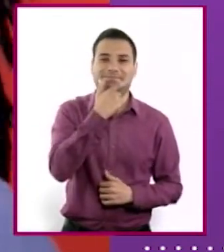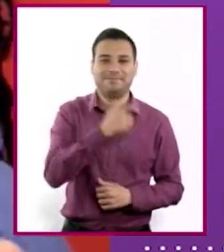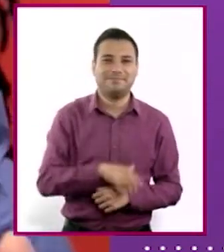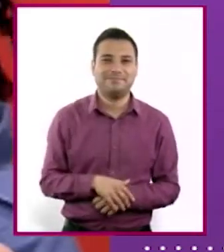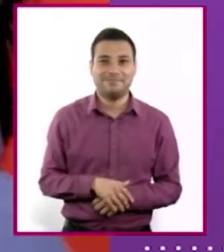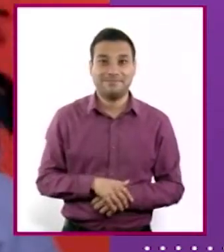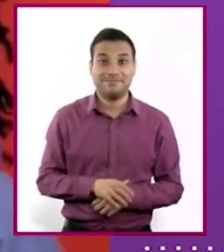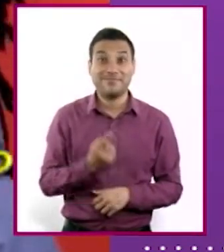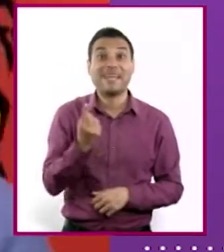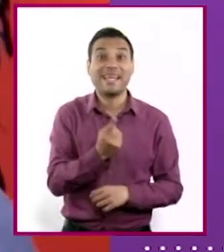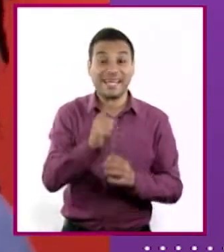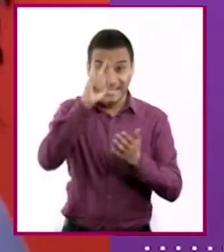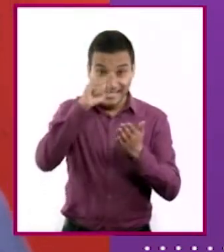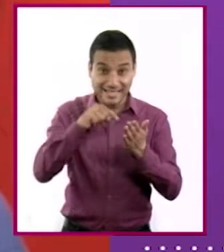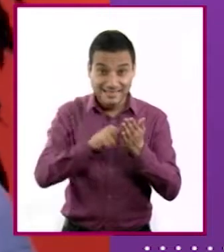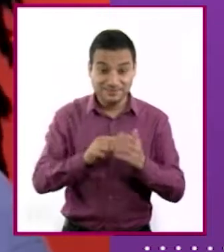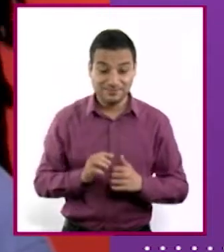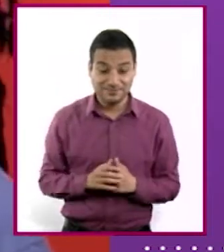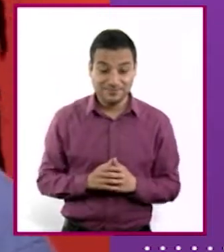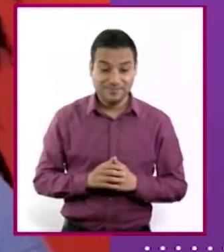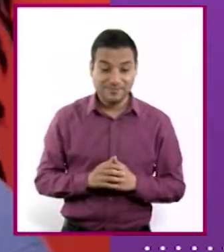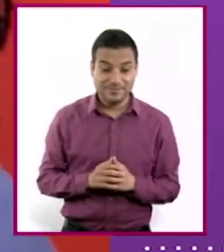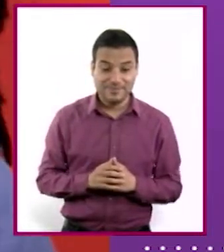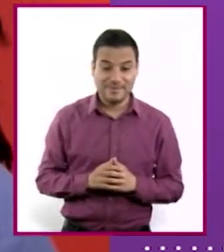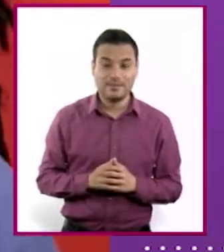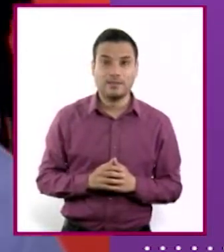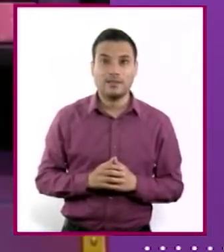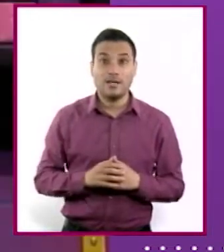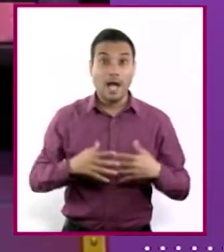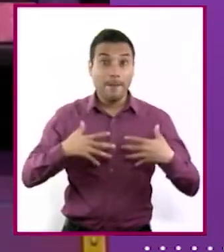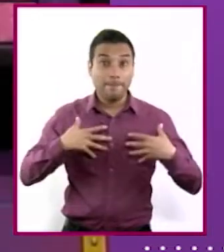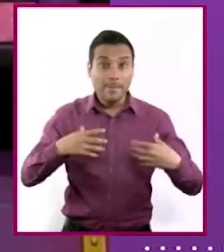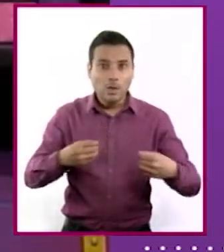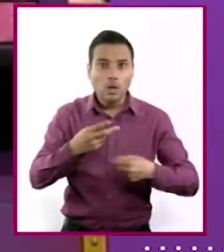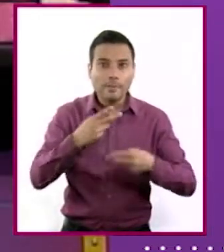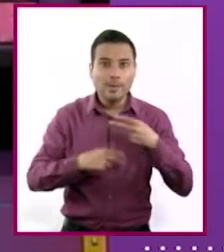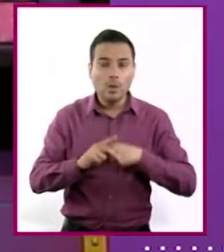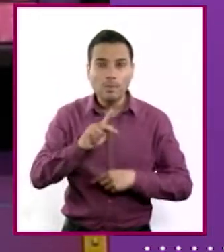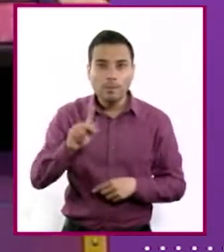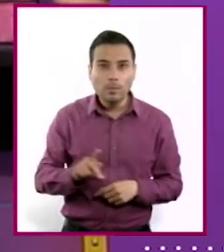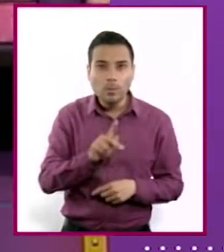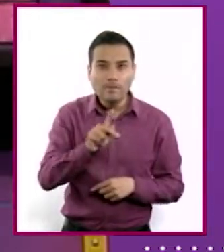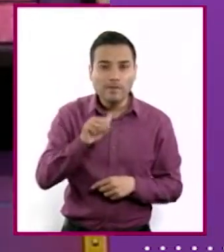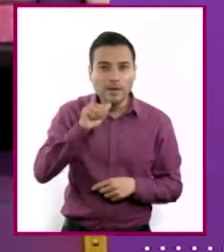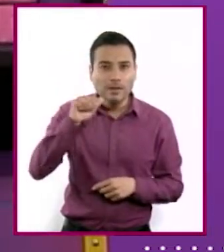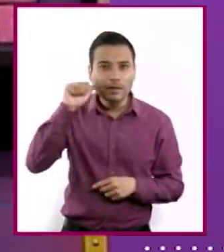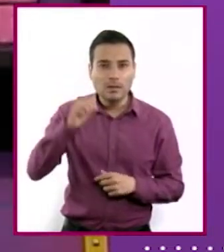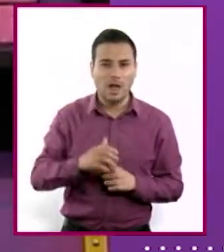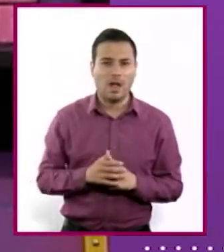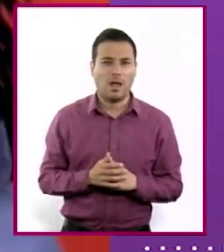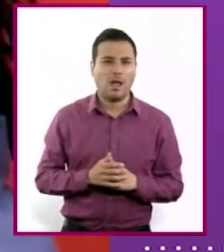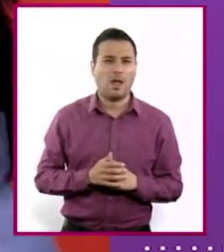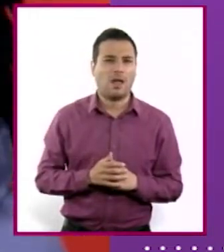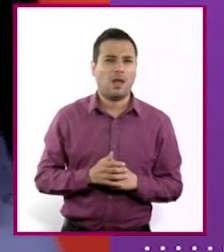Guess what, Sarah? Madonna visited Tlacotalpan yesterday. Wow!